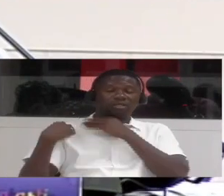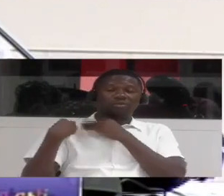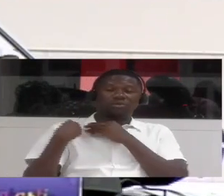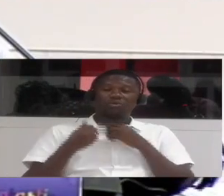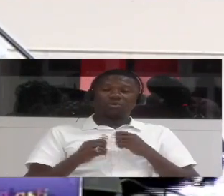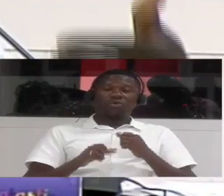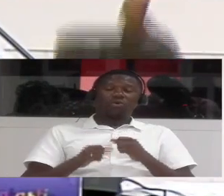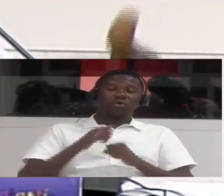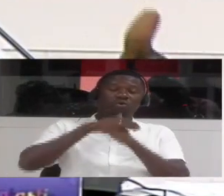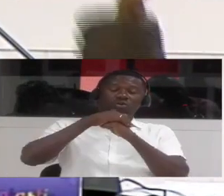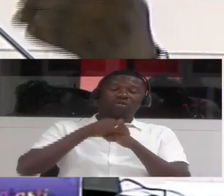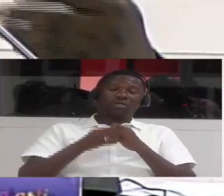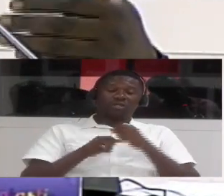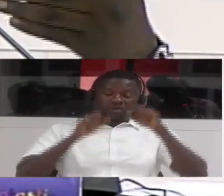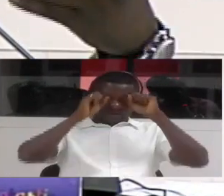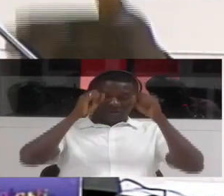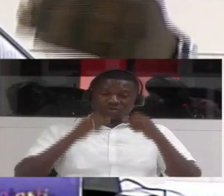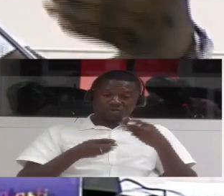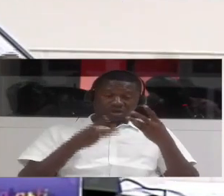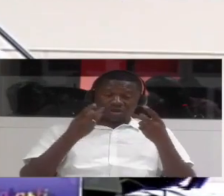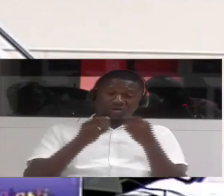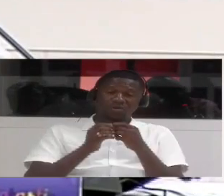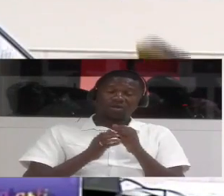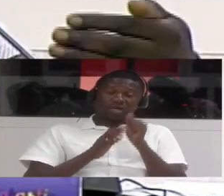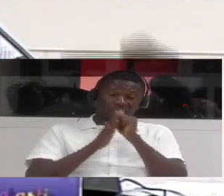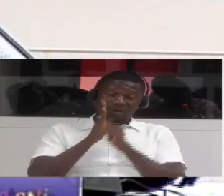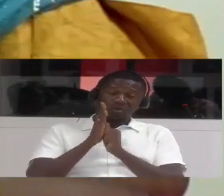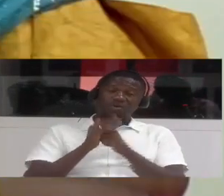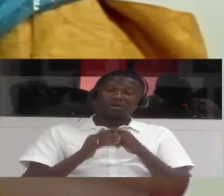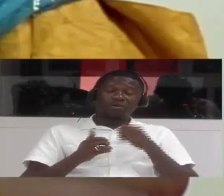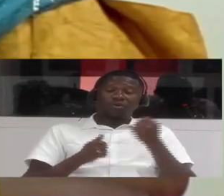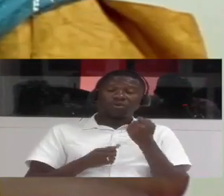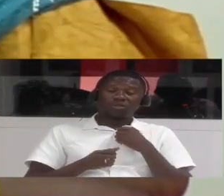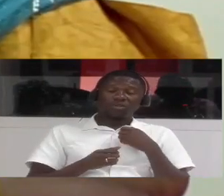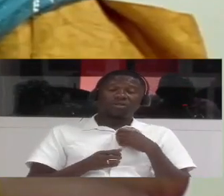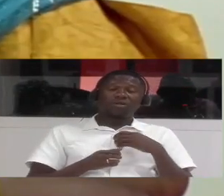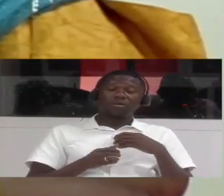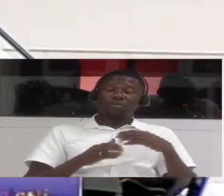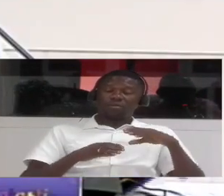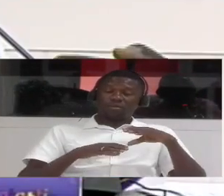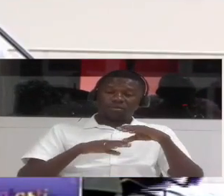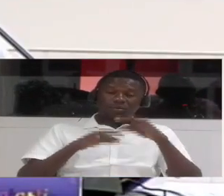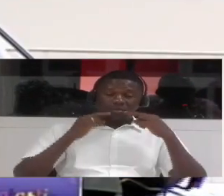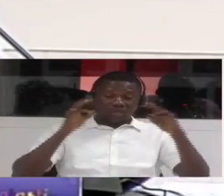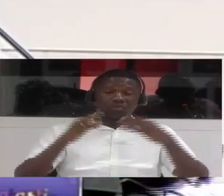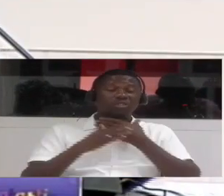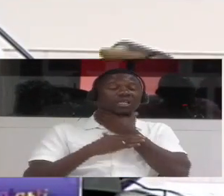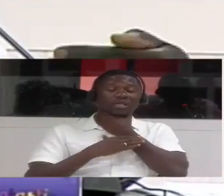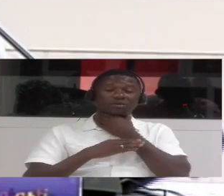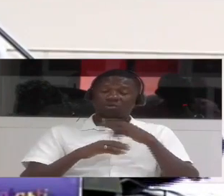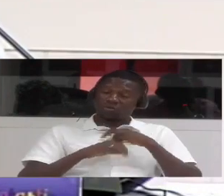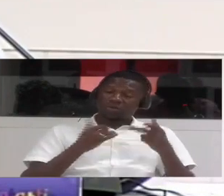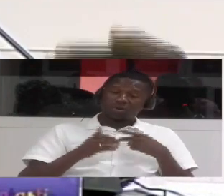the government to account. And that was because the media was gagged and the people were sitting comfortably looking at